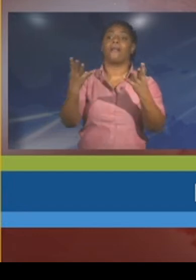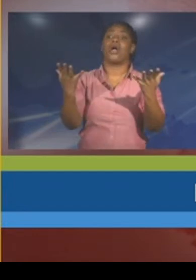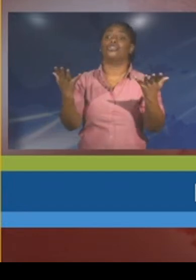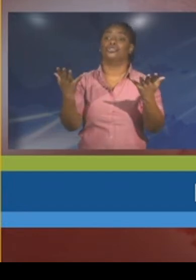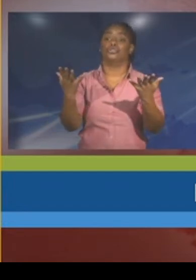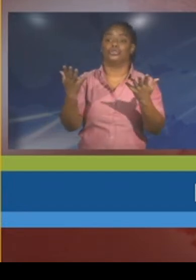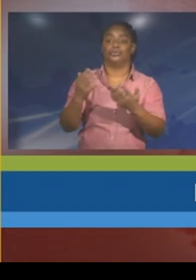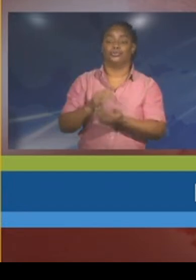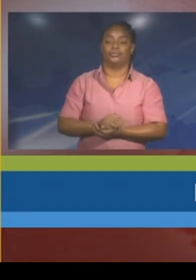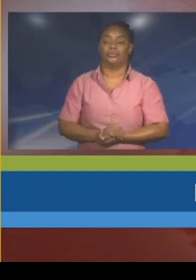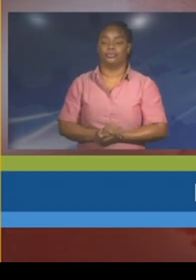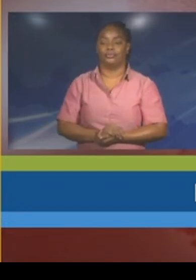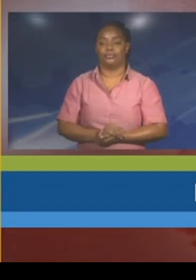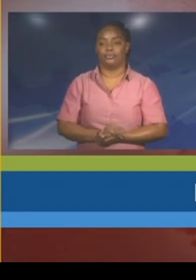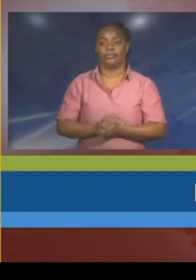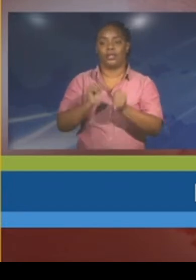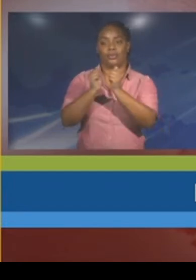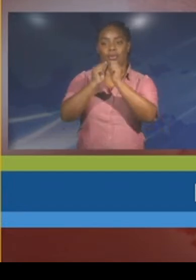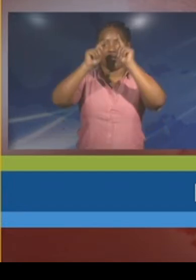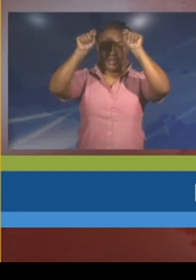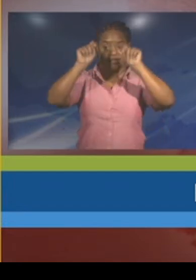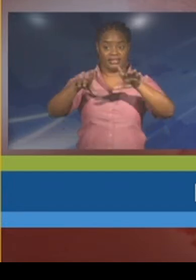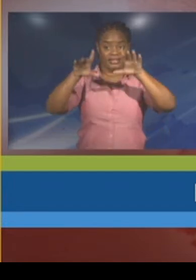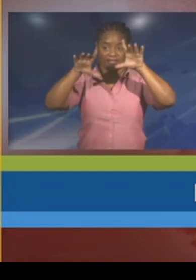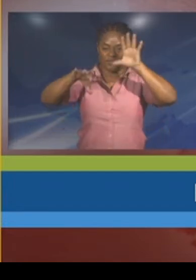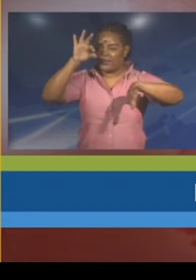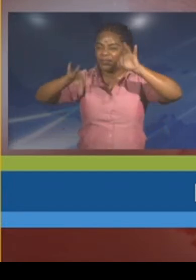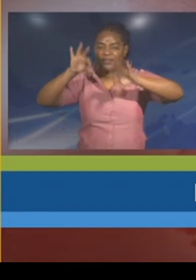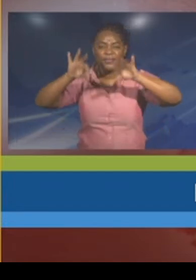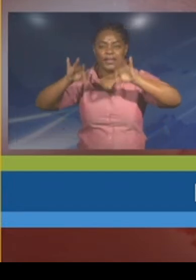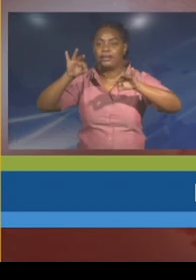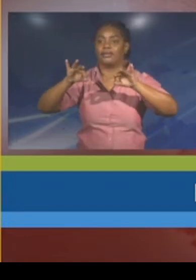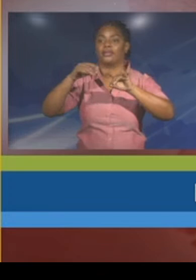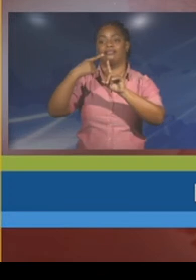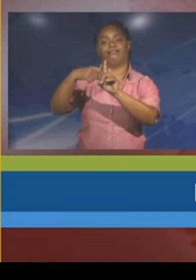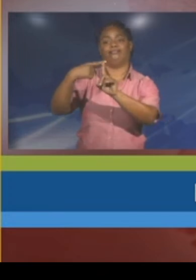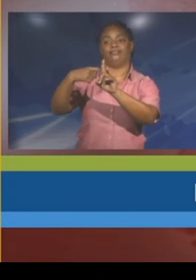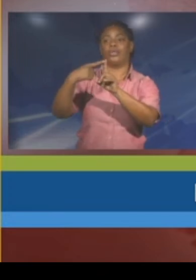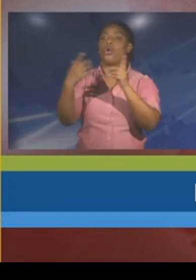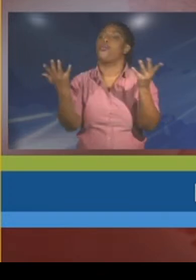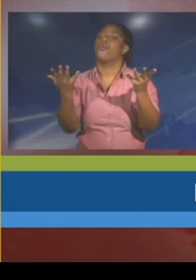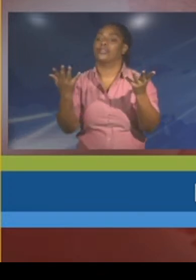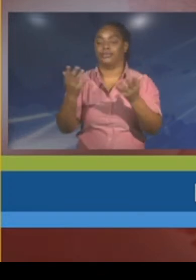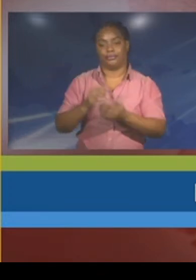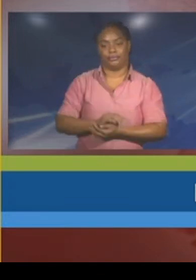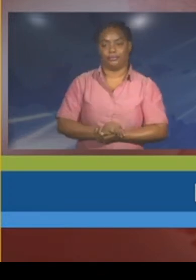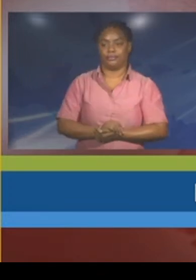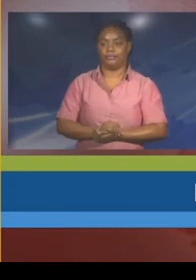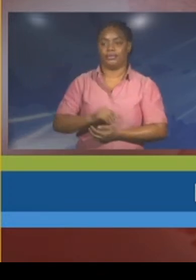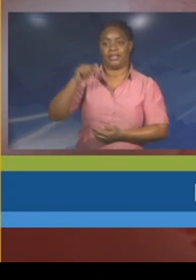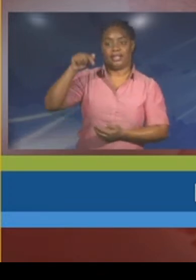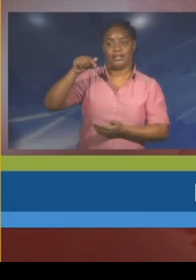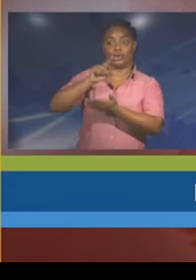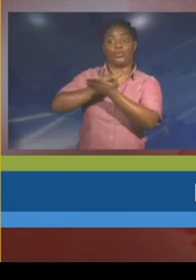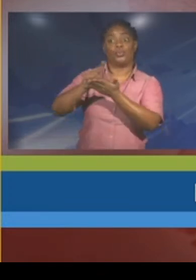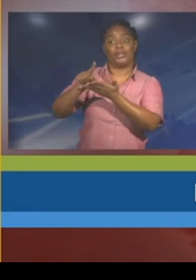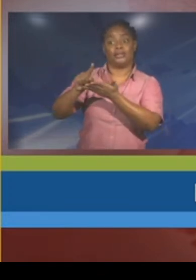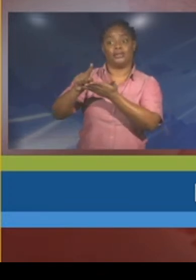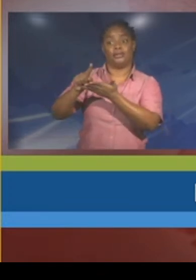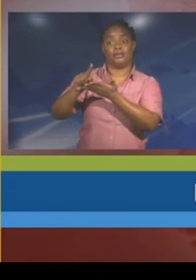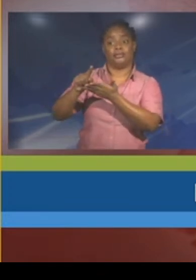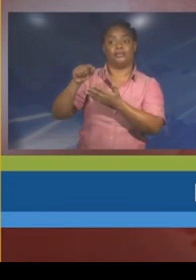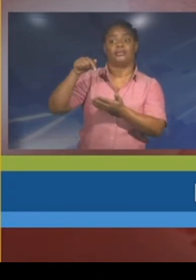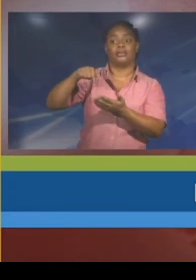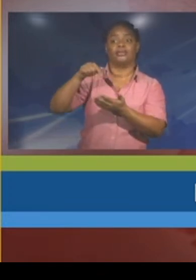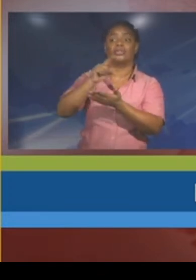for COVID that actually came back positive during that time. If we look at this current week, the current Epi week being Epi week